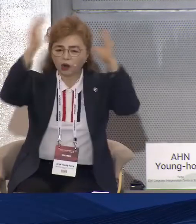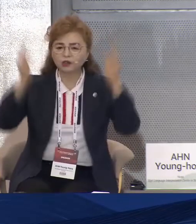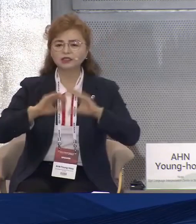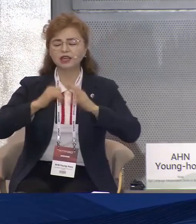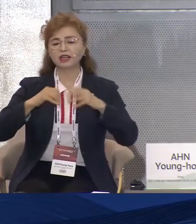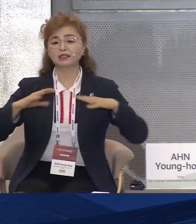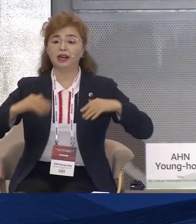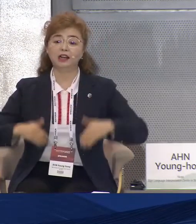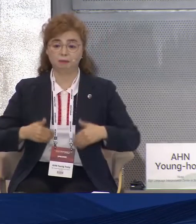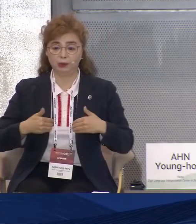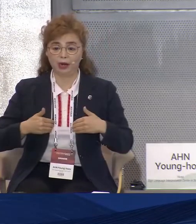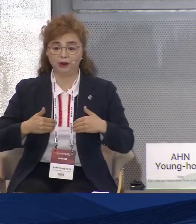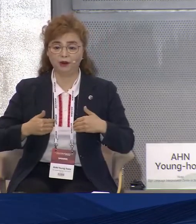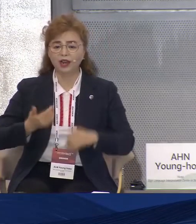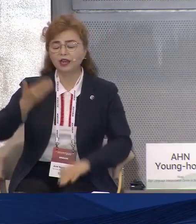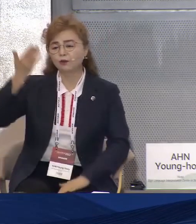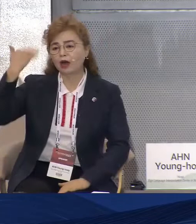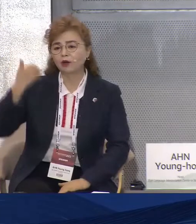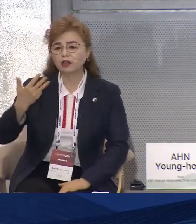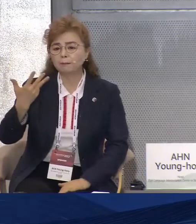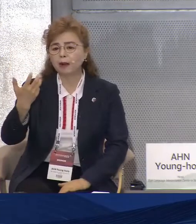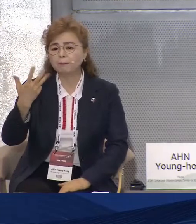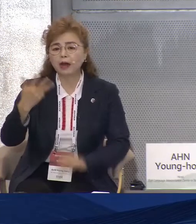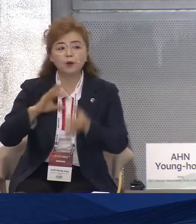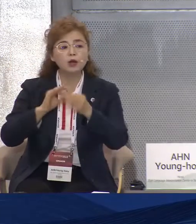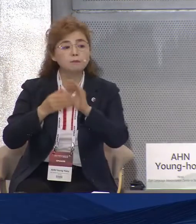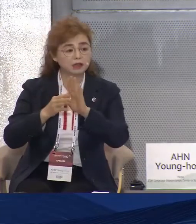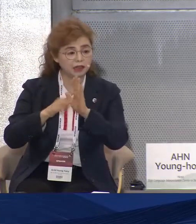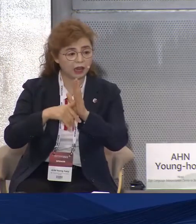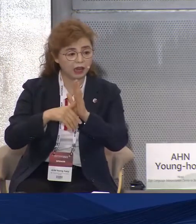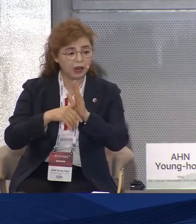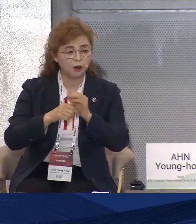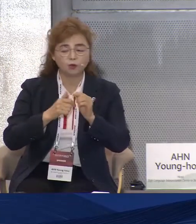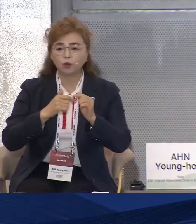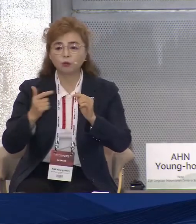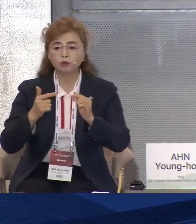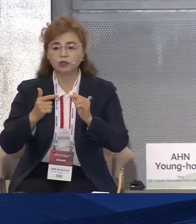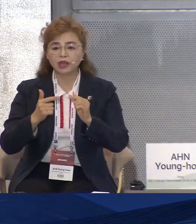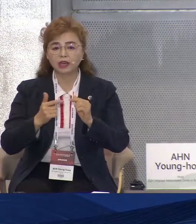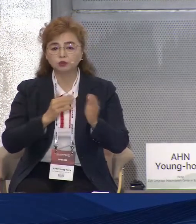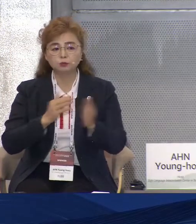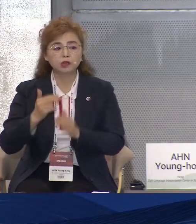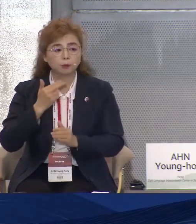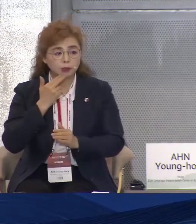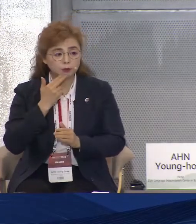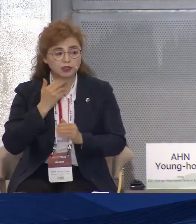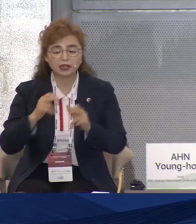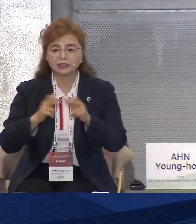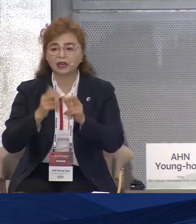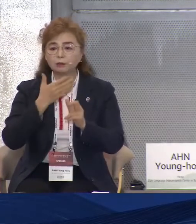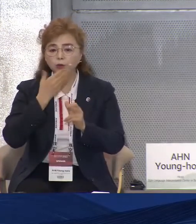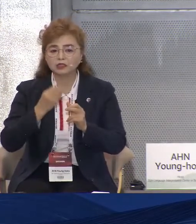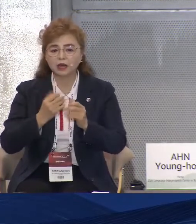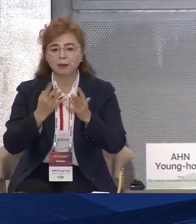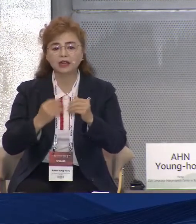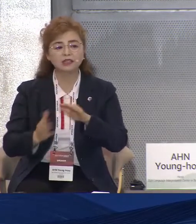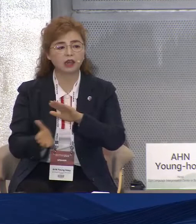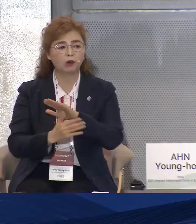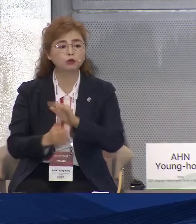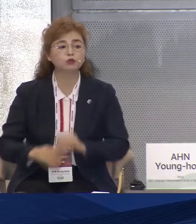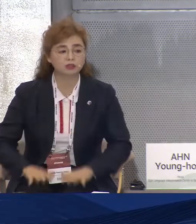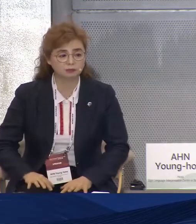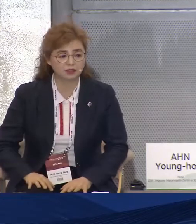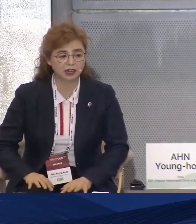language interpretation service system. It is something that we can be proud. In